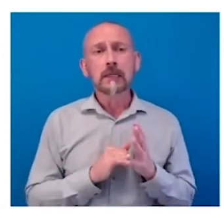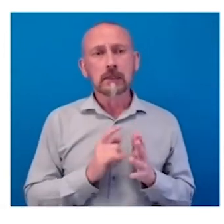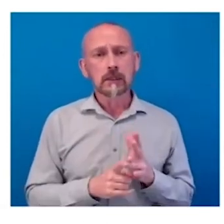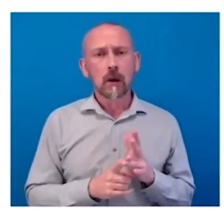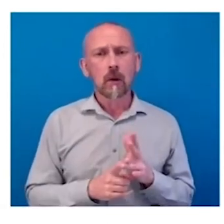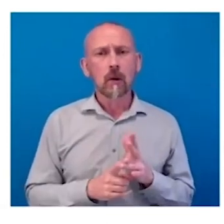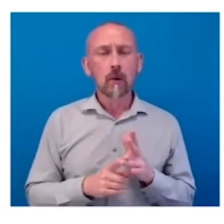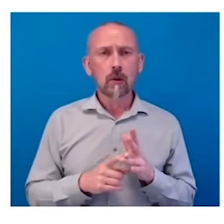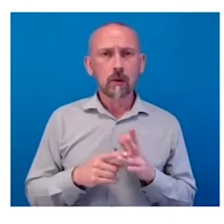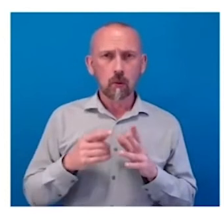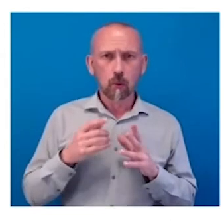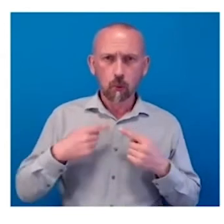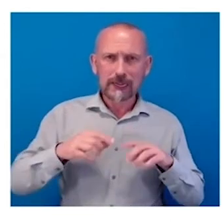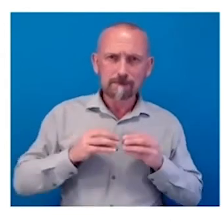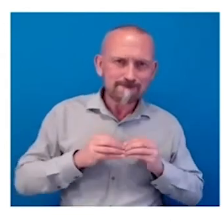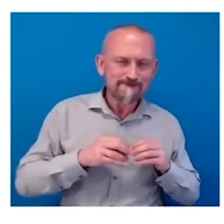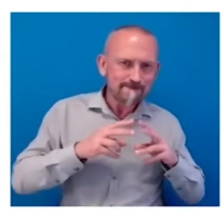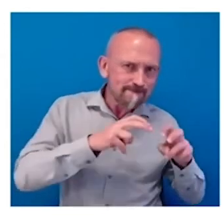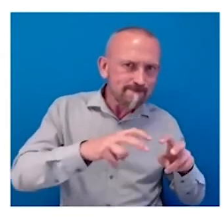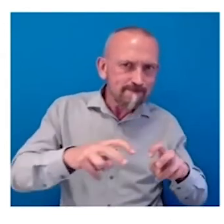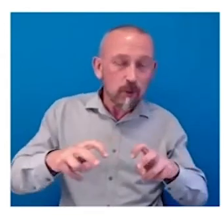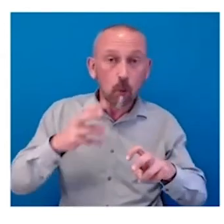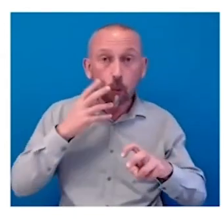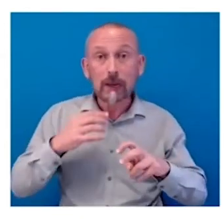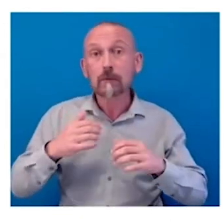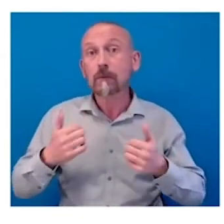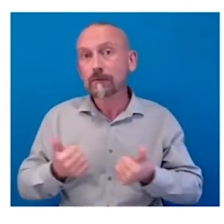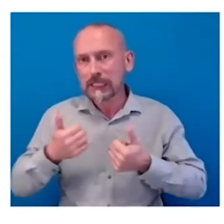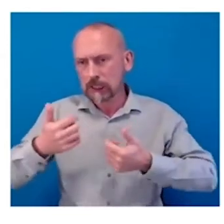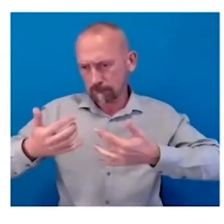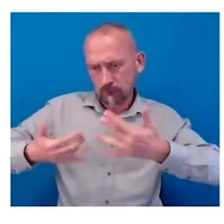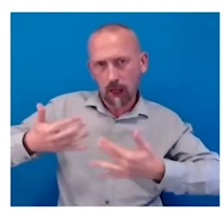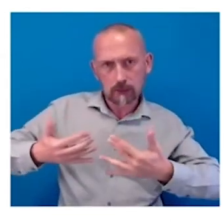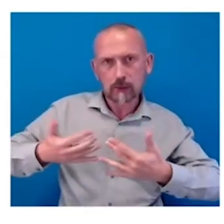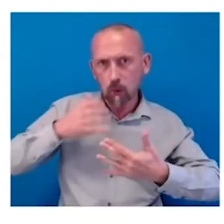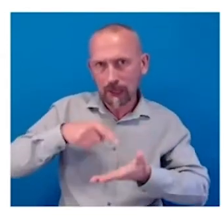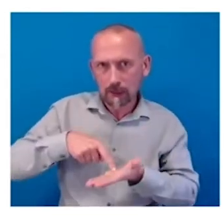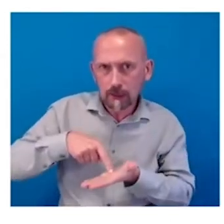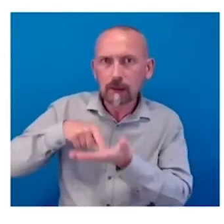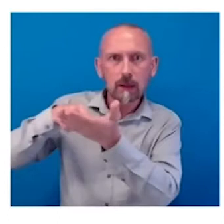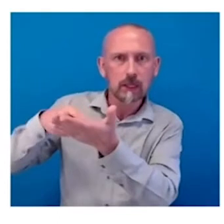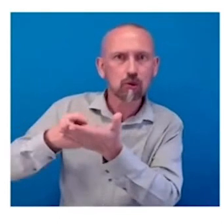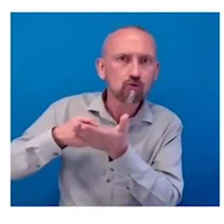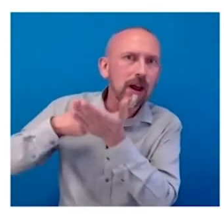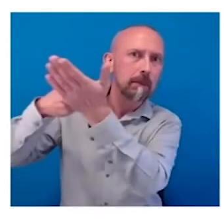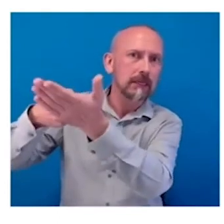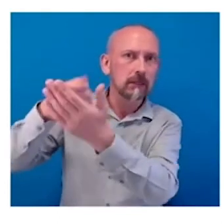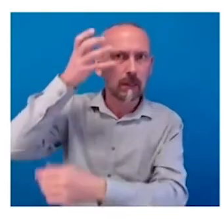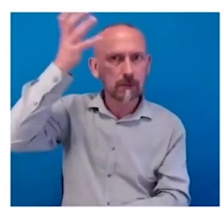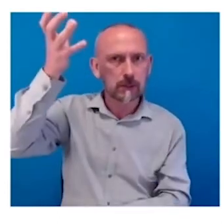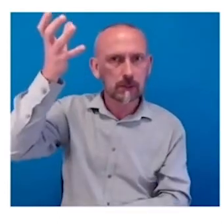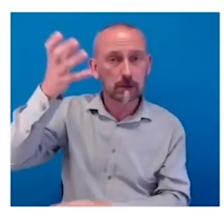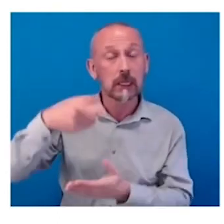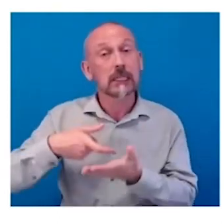start to build our recommendations for government. And we will also be making recommendations to educational institutions and employers.